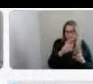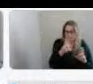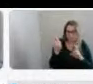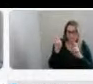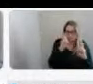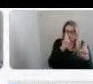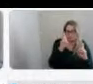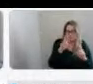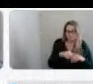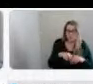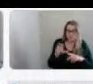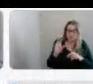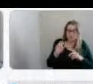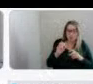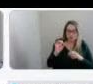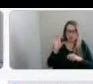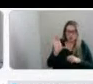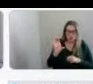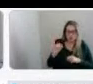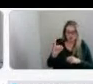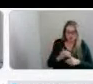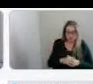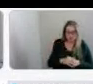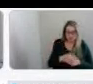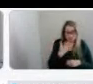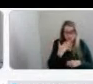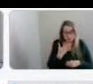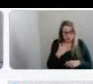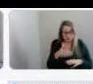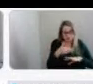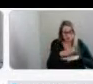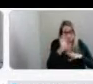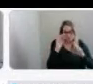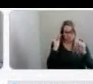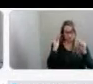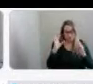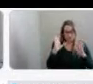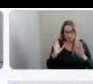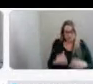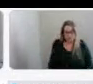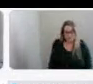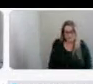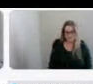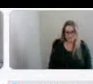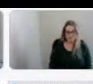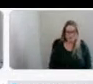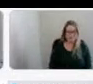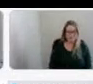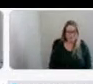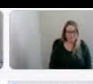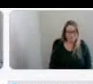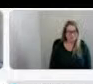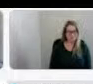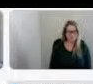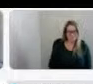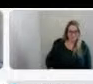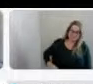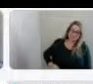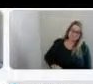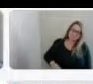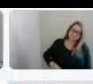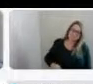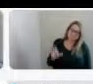communities of interest thank you the next speaker is barbara tillman barbara can you hear us